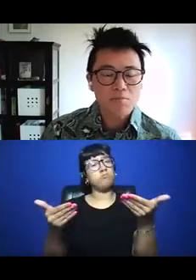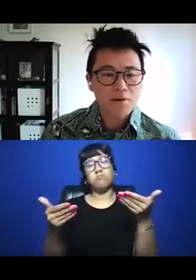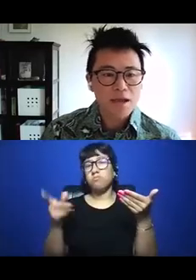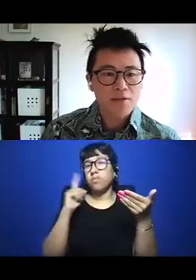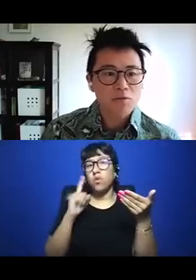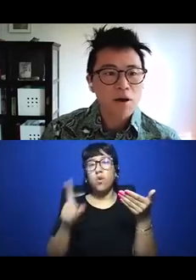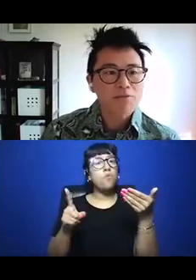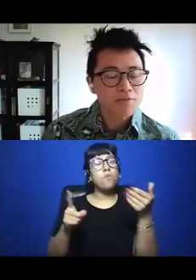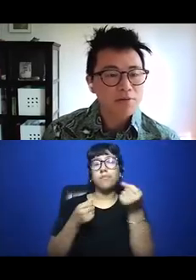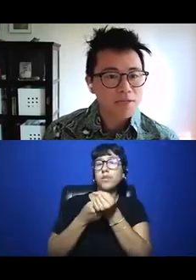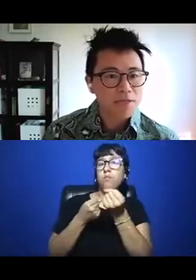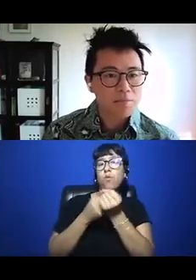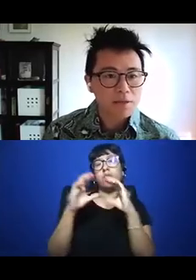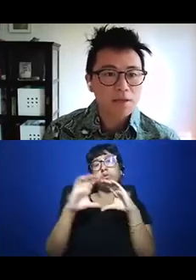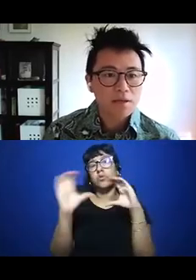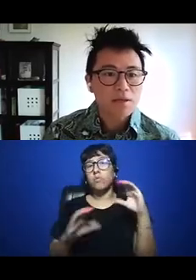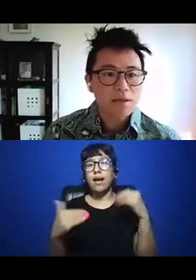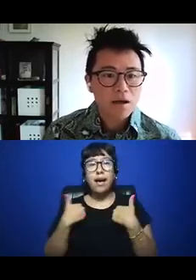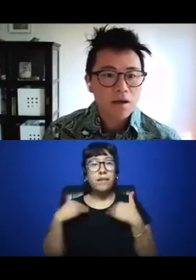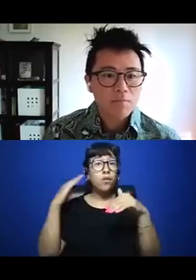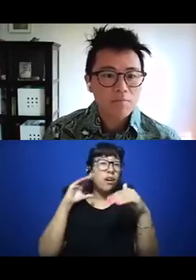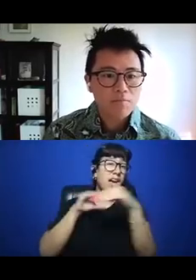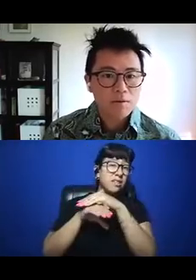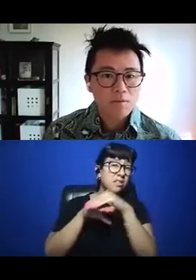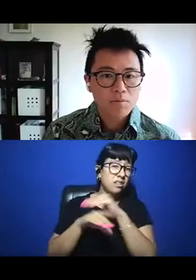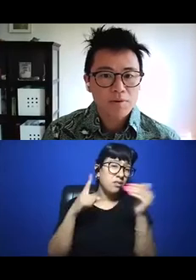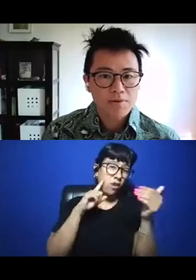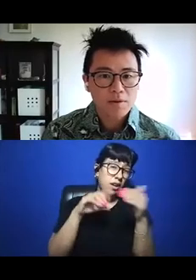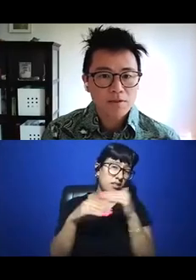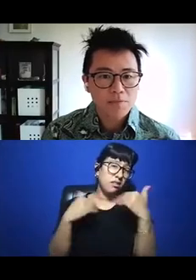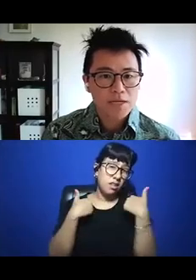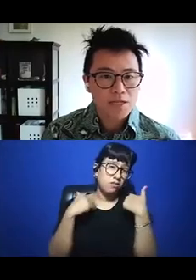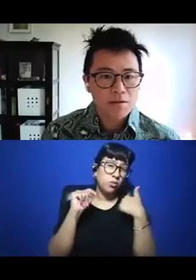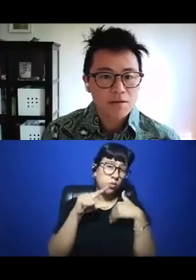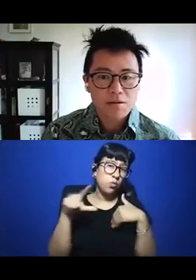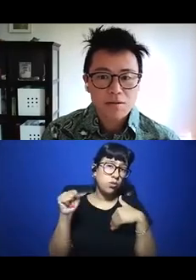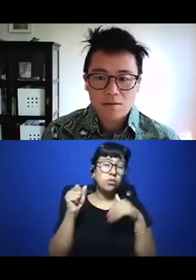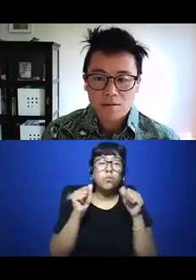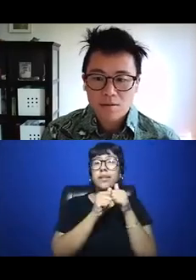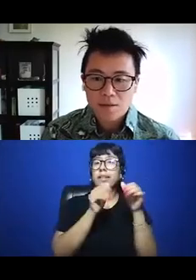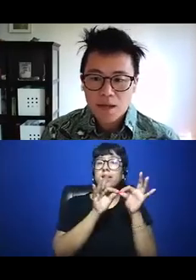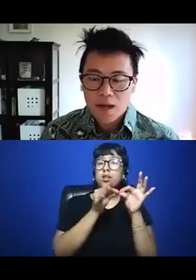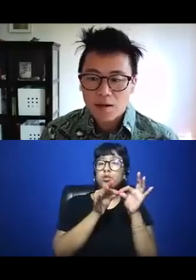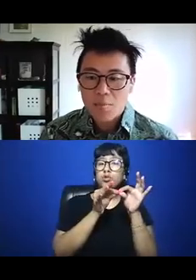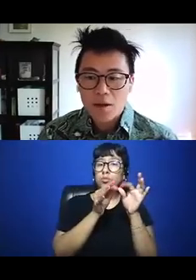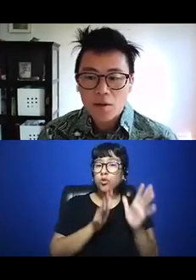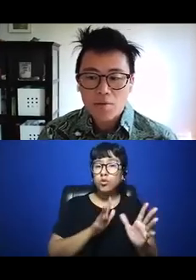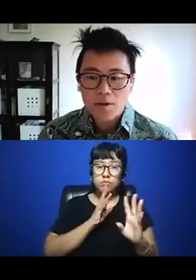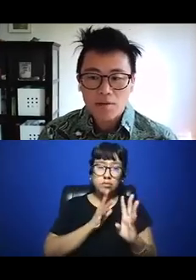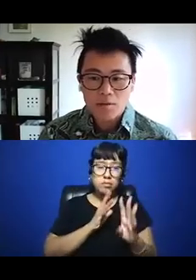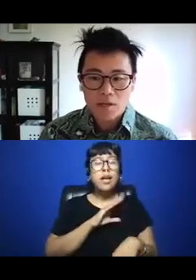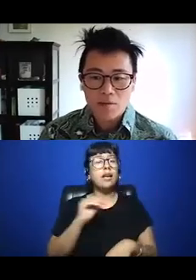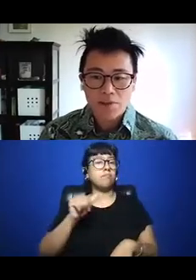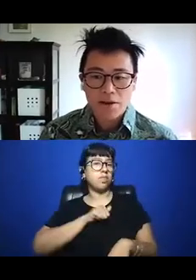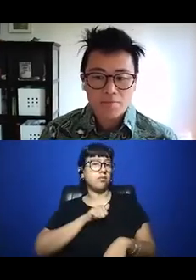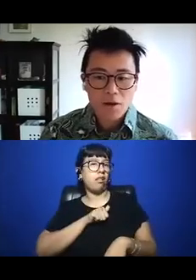the support that Zoom offers around accessibility with interpretation. And on my own,